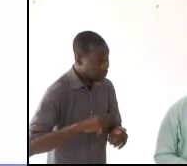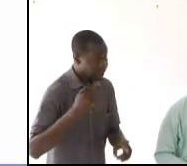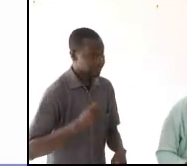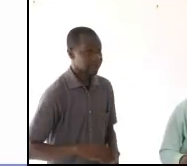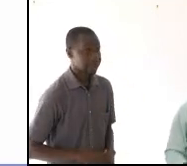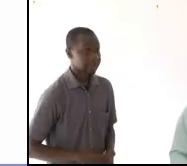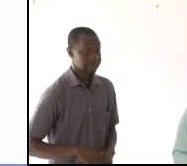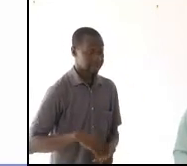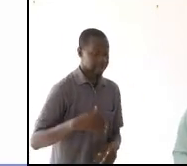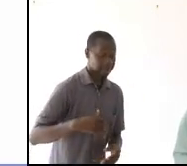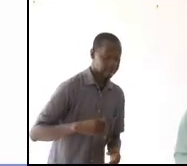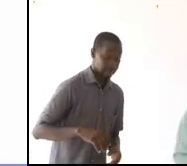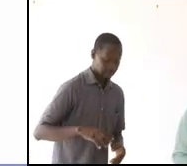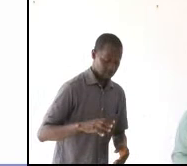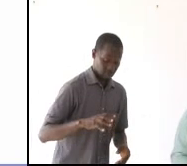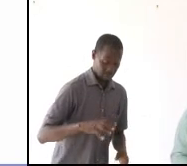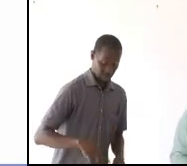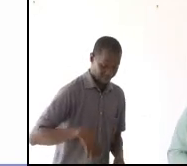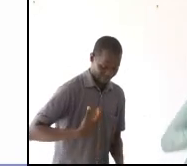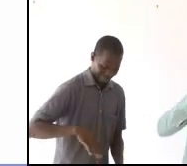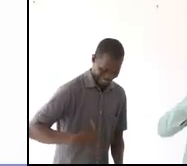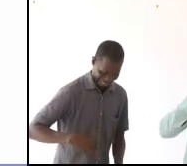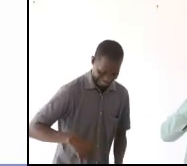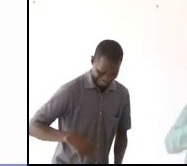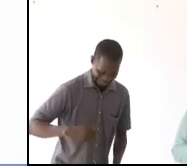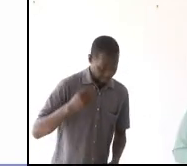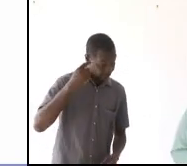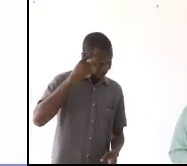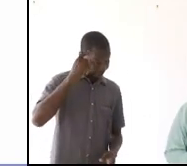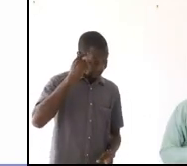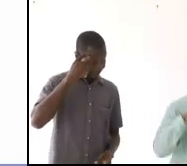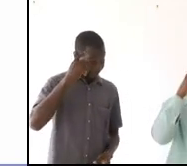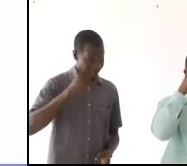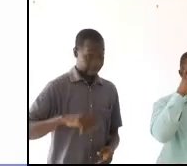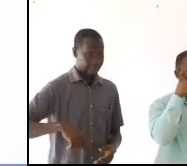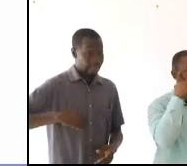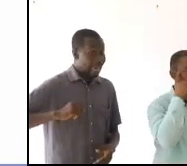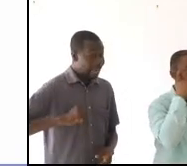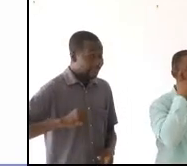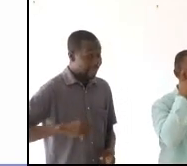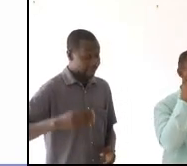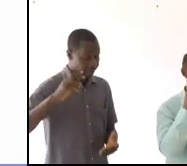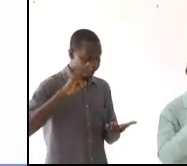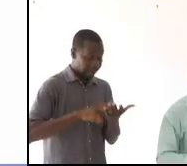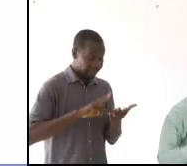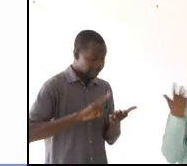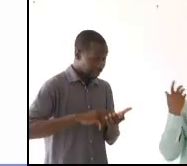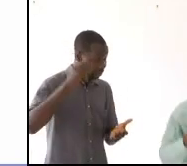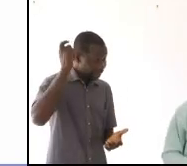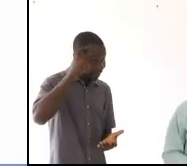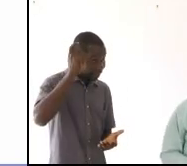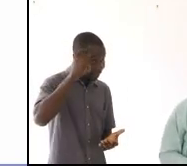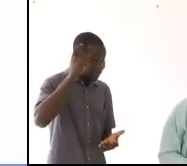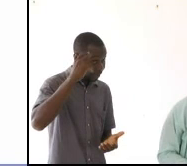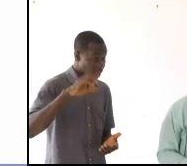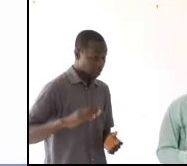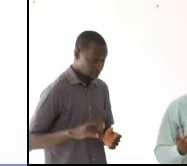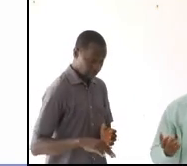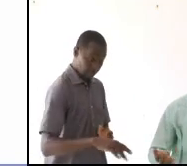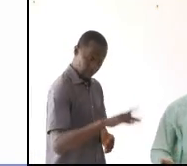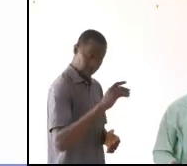works. You put your foot on hot, cold, immediately there is a reaction, message is sent fast to your brain, you're able to